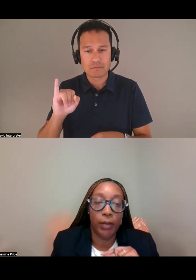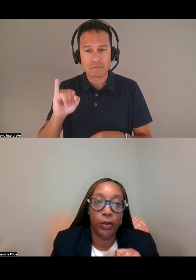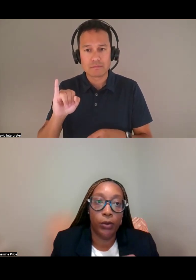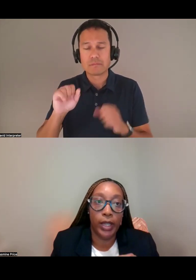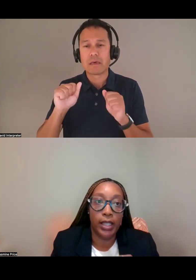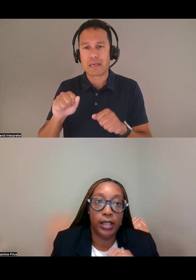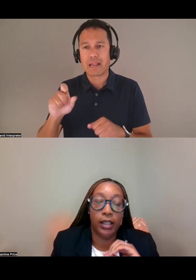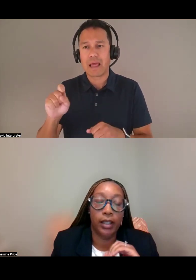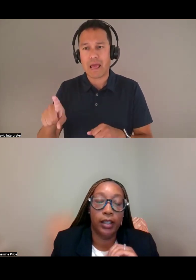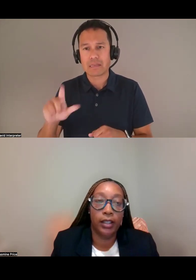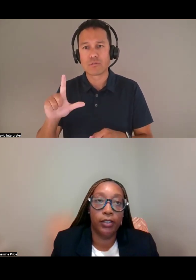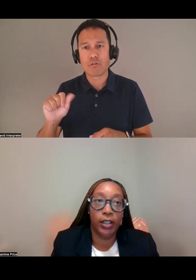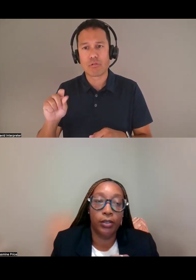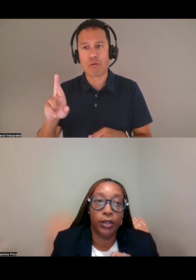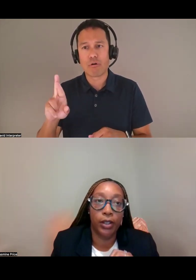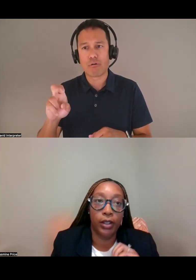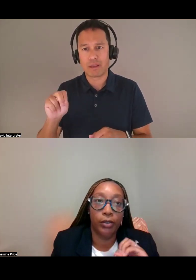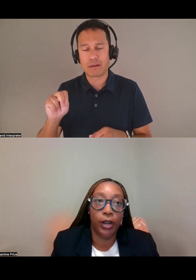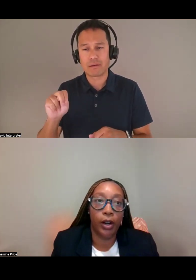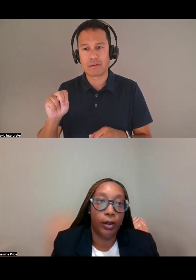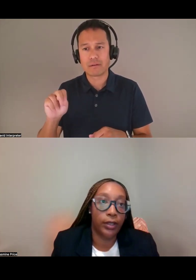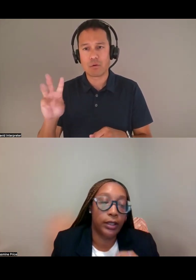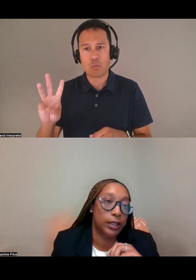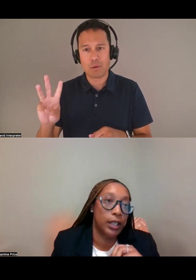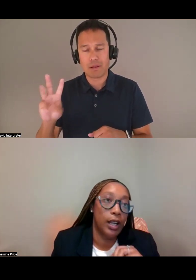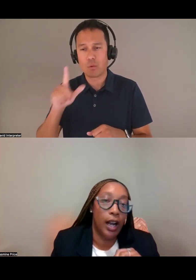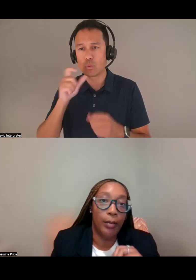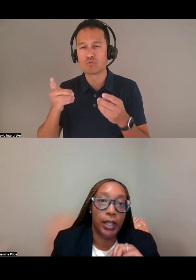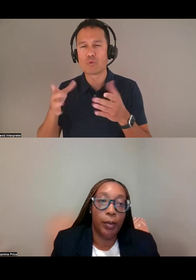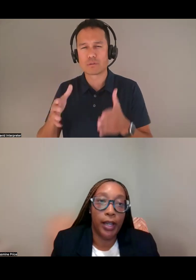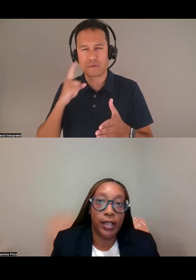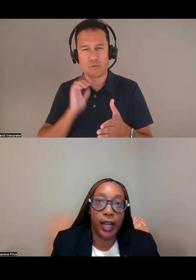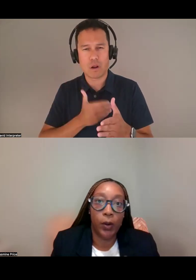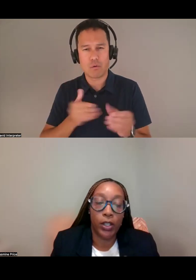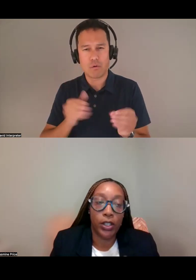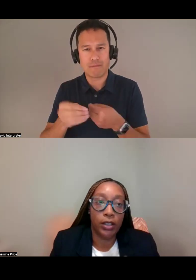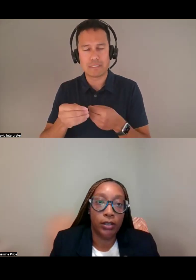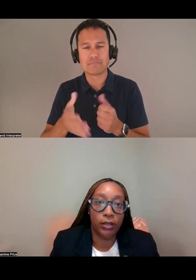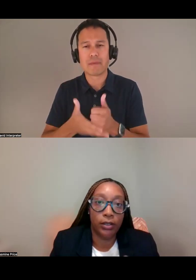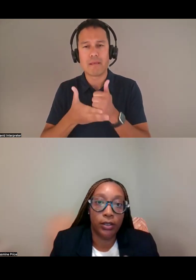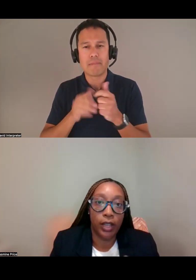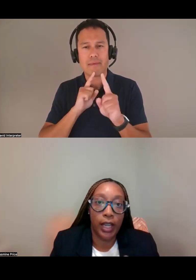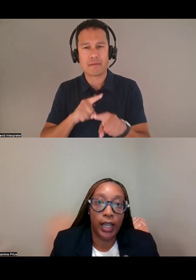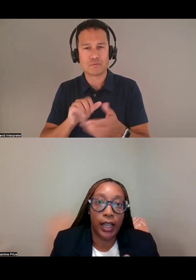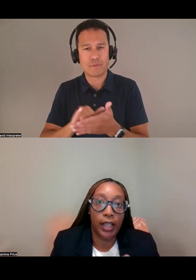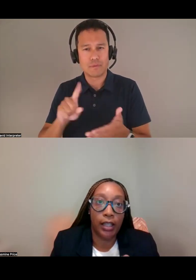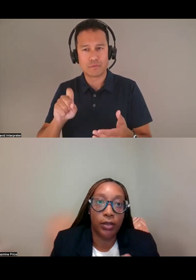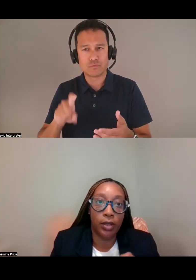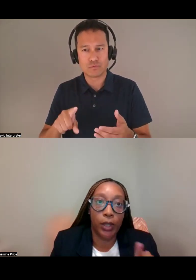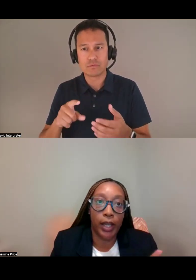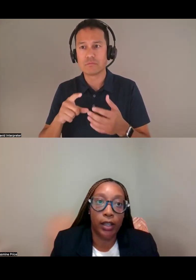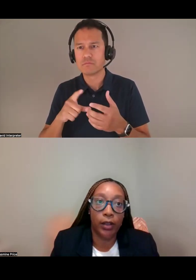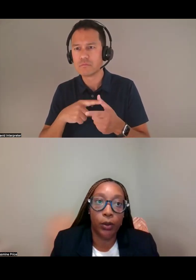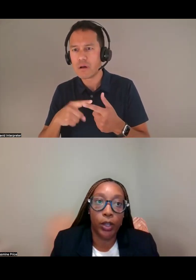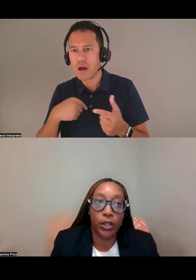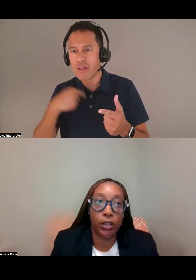Lauren Whiteman, who is the director for our office, to help answer that question. And then I think